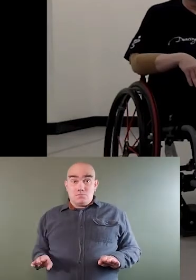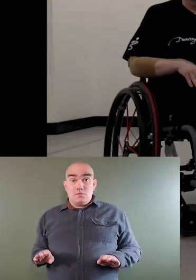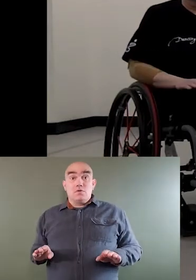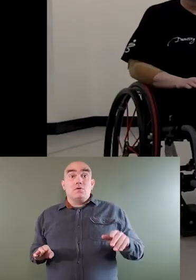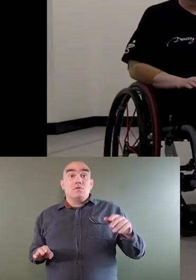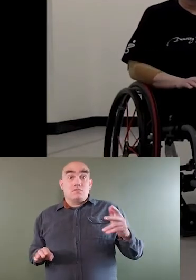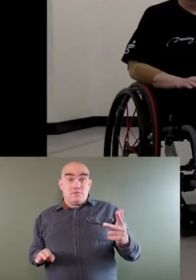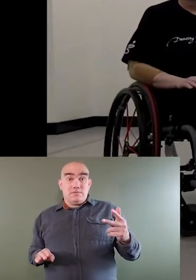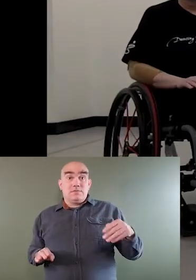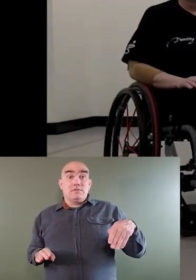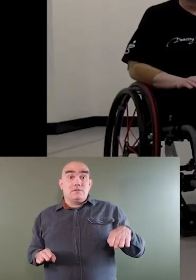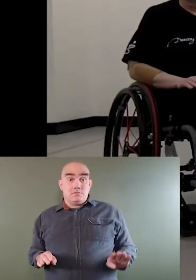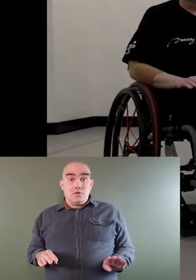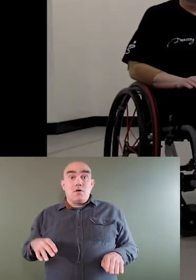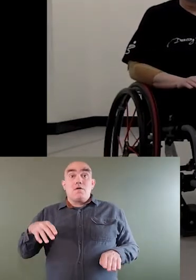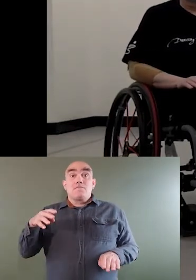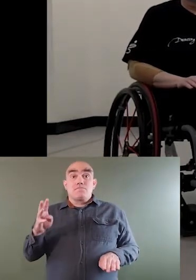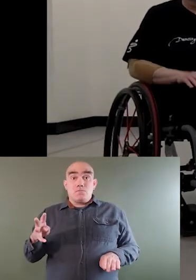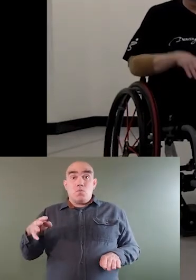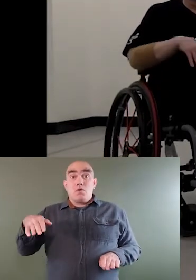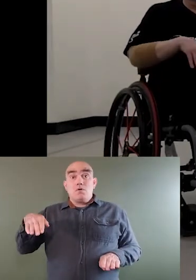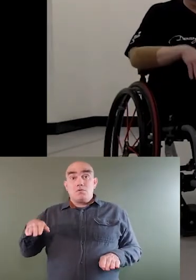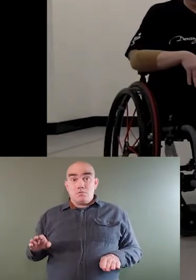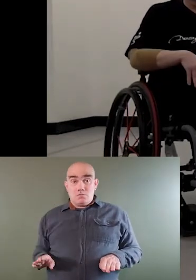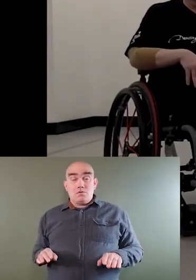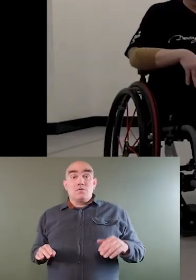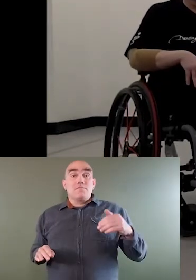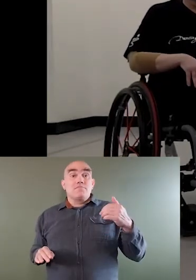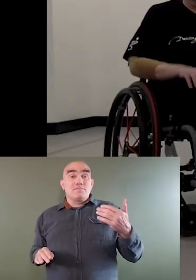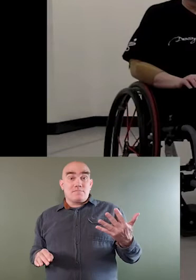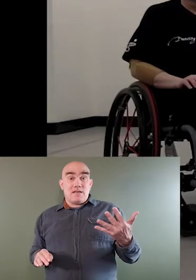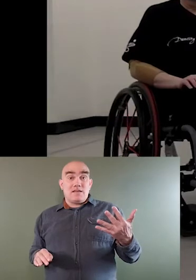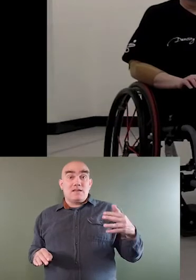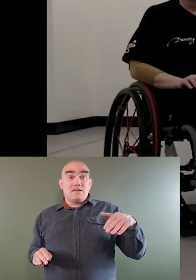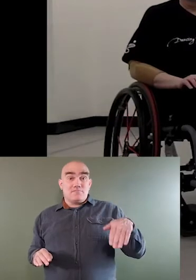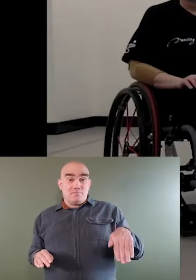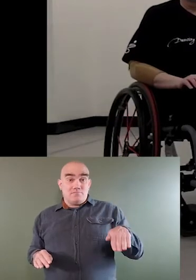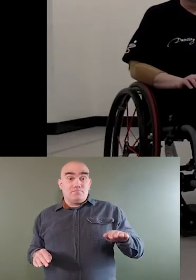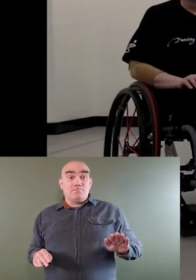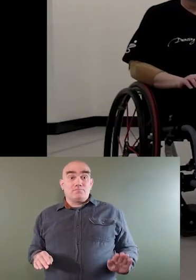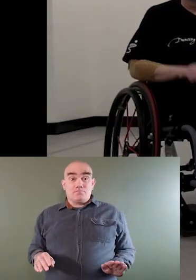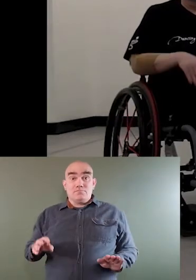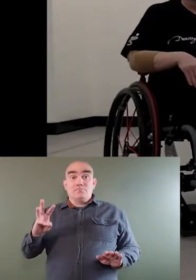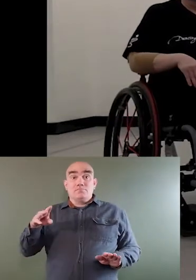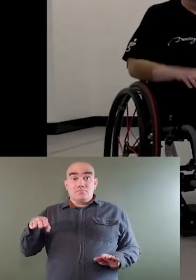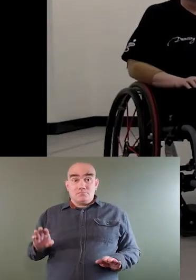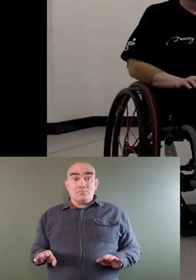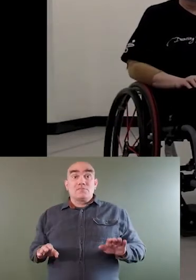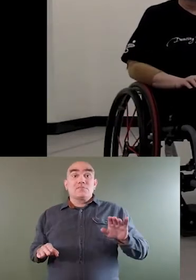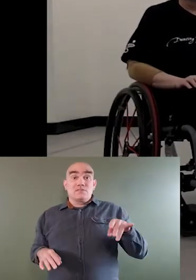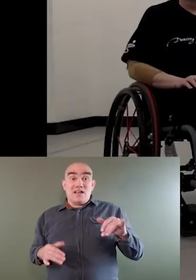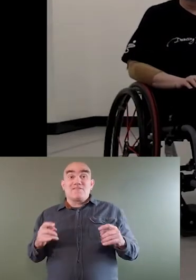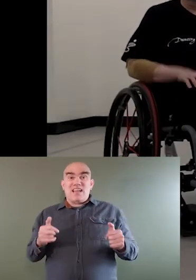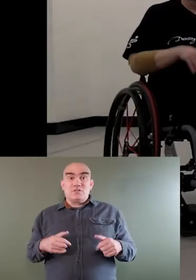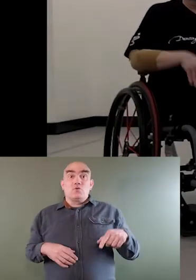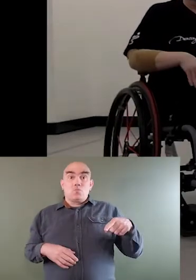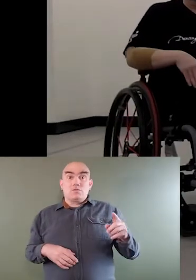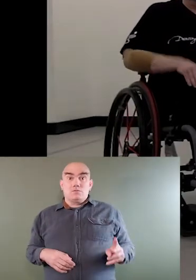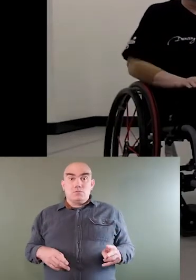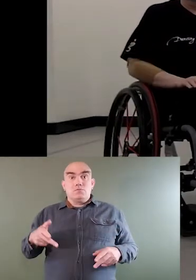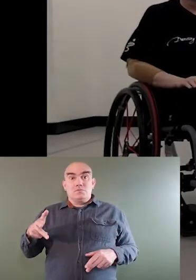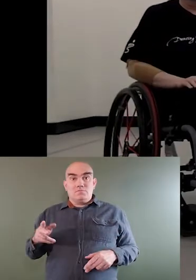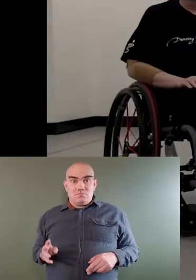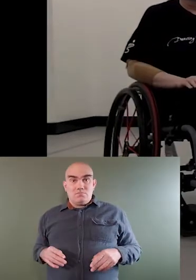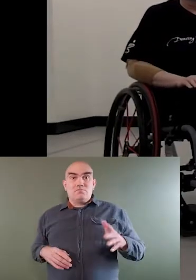2, 3, 4. Double time. 8, 2, 3,